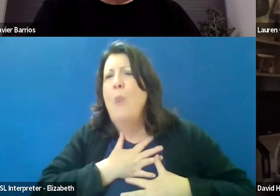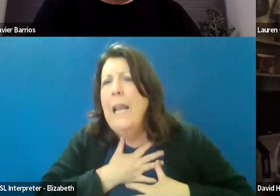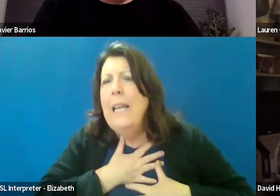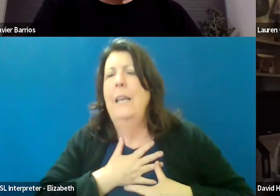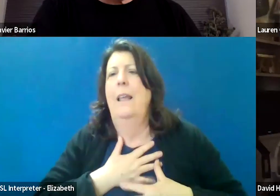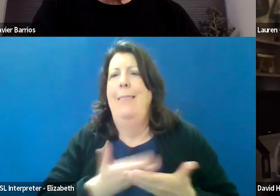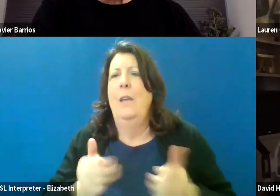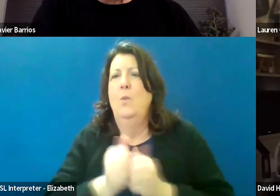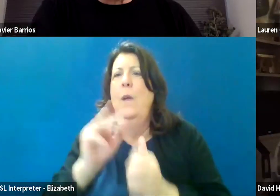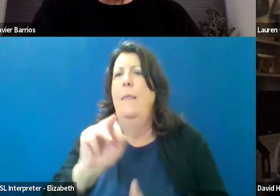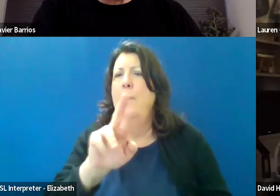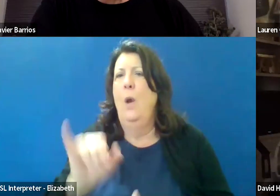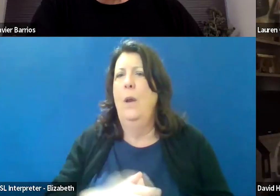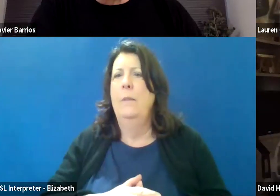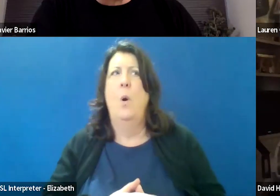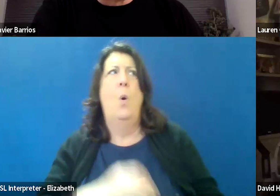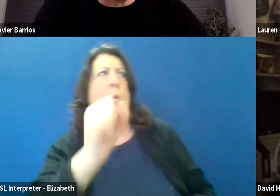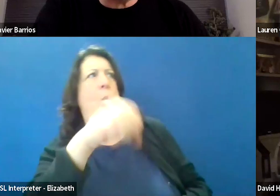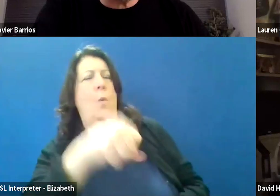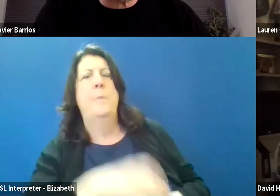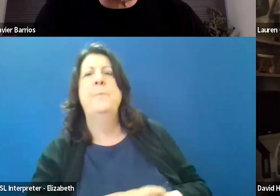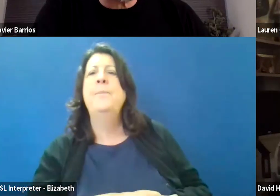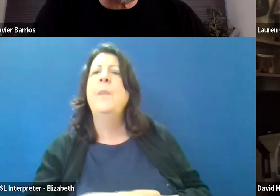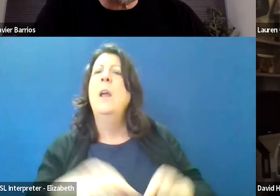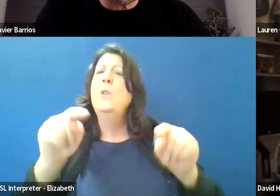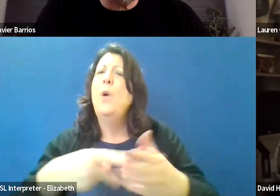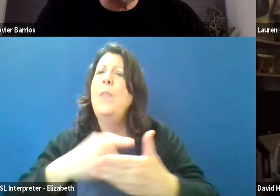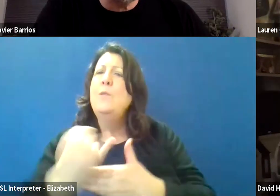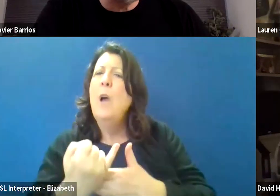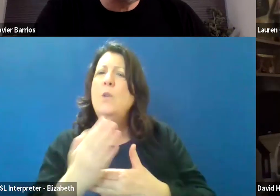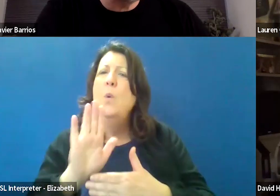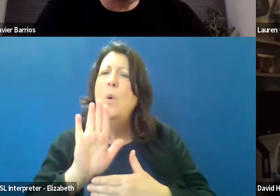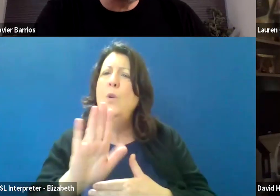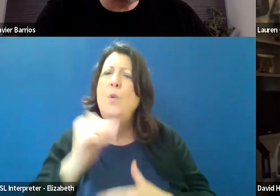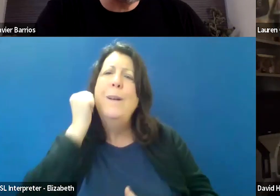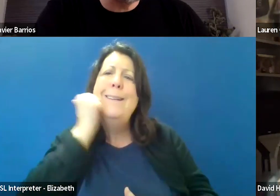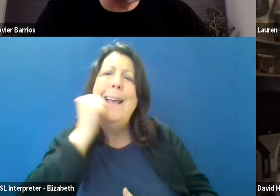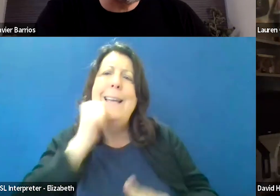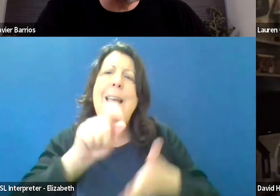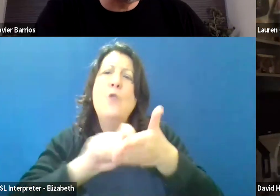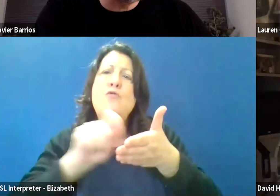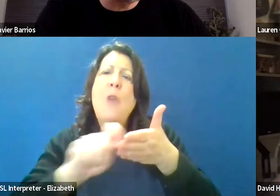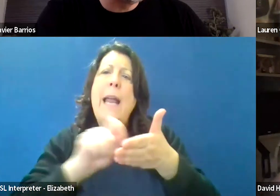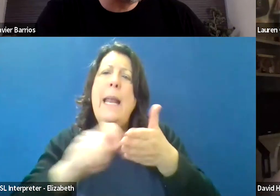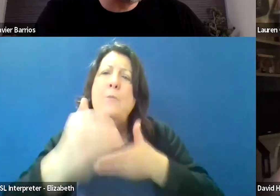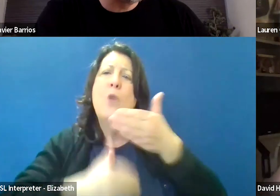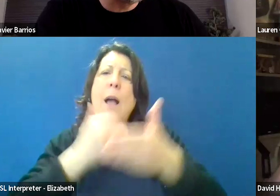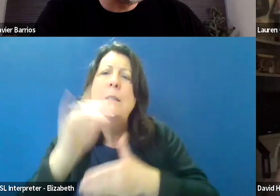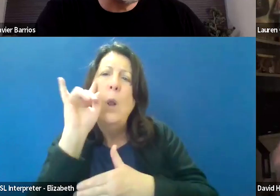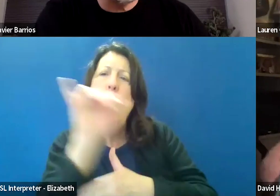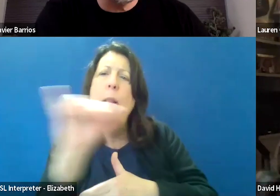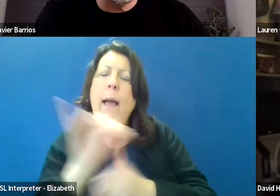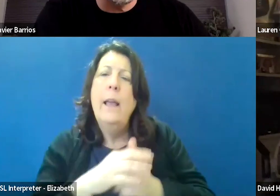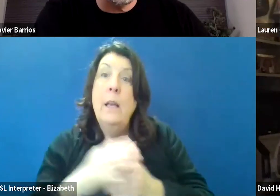So what's your on this project, what was your day-to-day writing process like? Do you have like